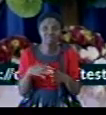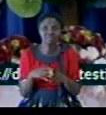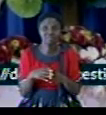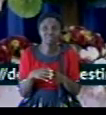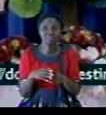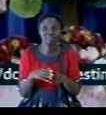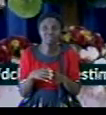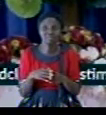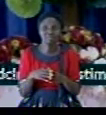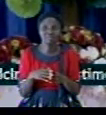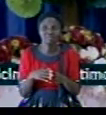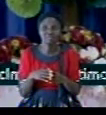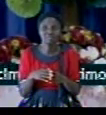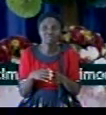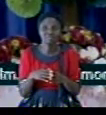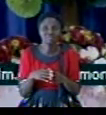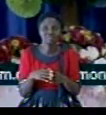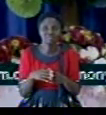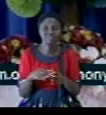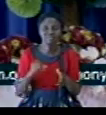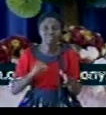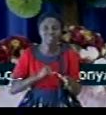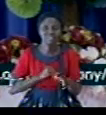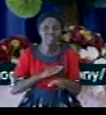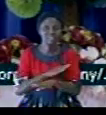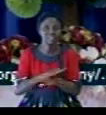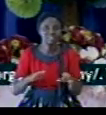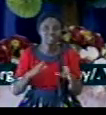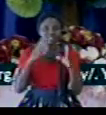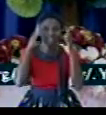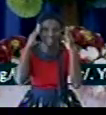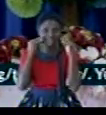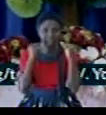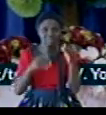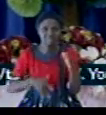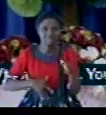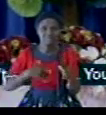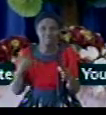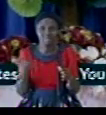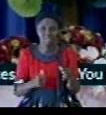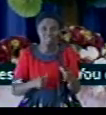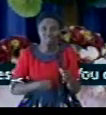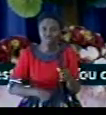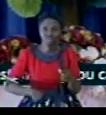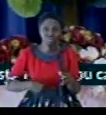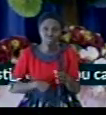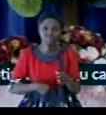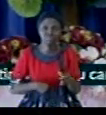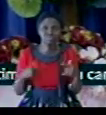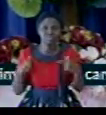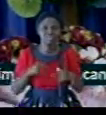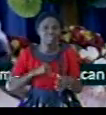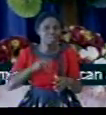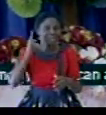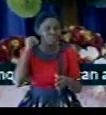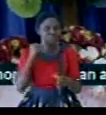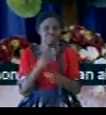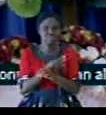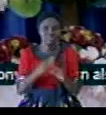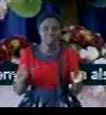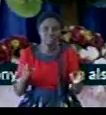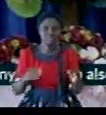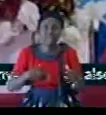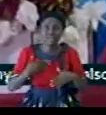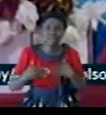meal. I didn't experience any stomach. As in, I was free. As in, I was happy. I went to